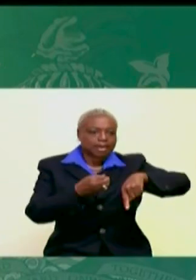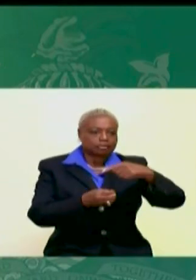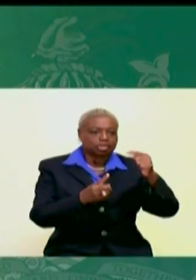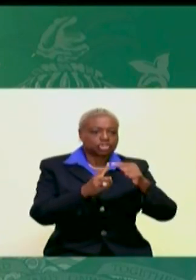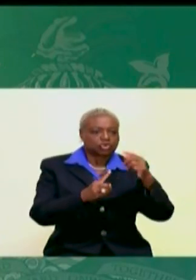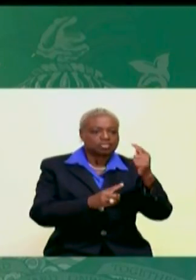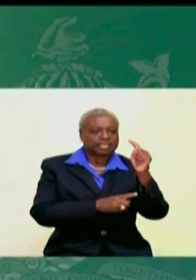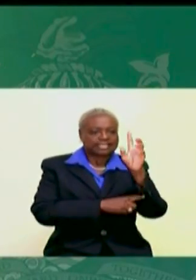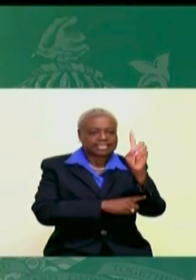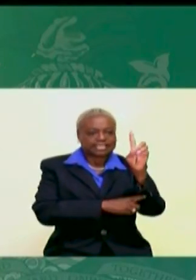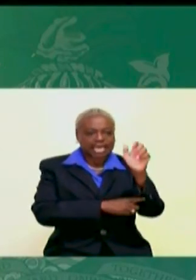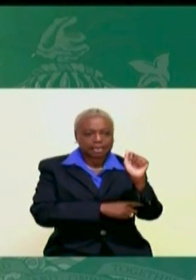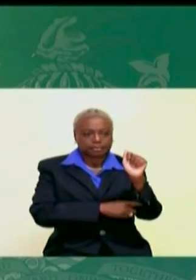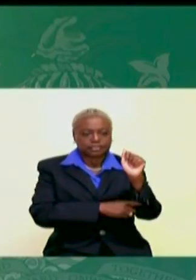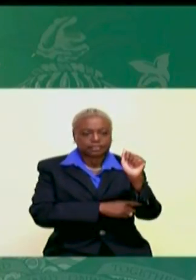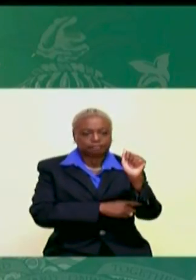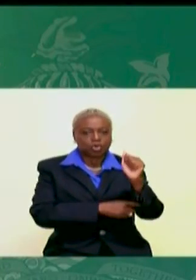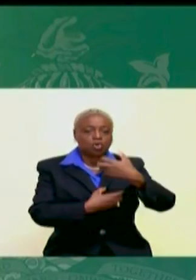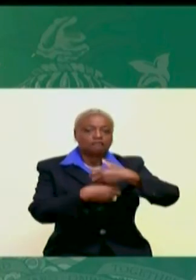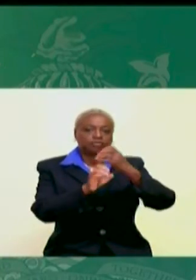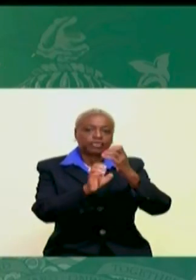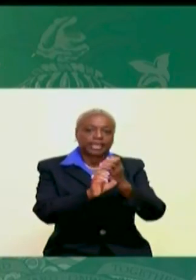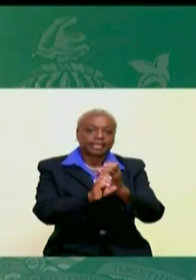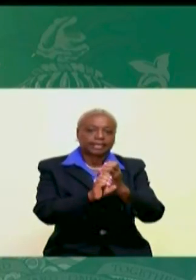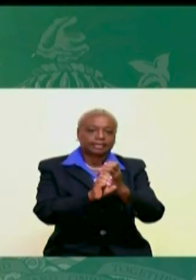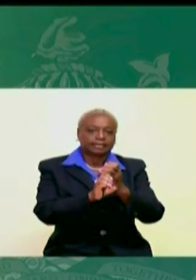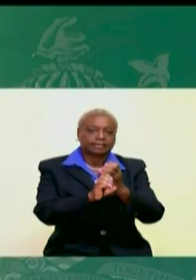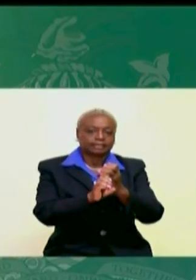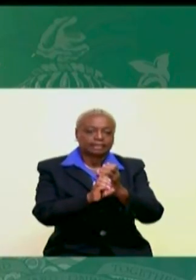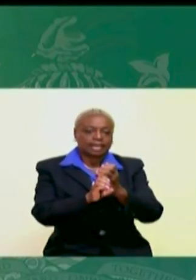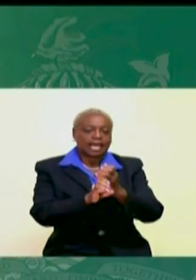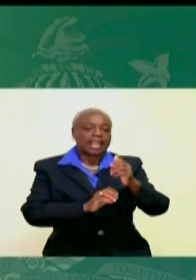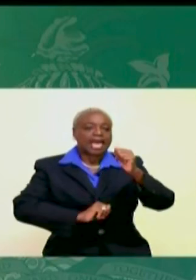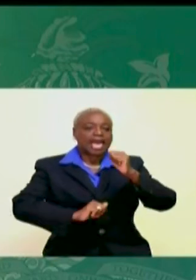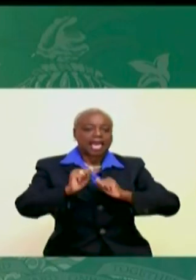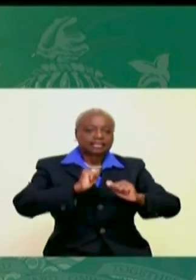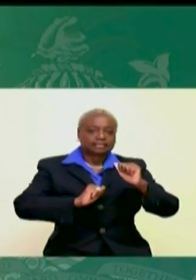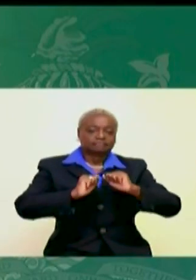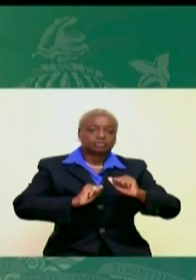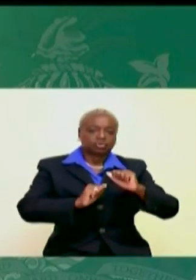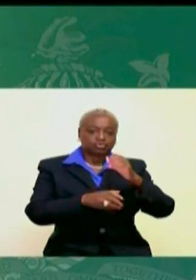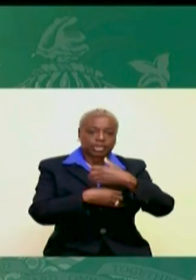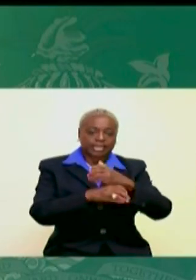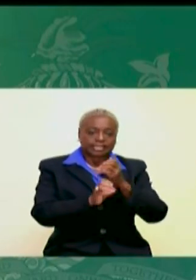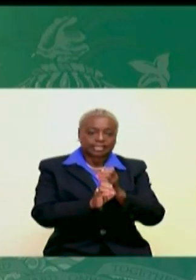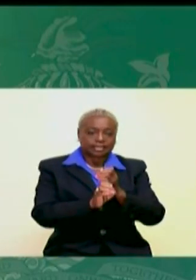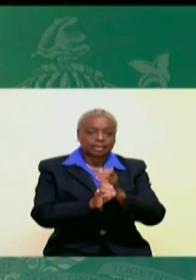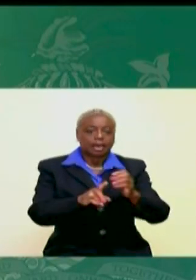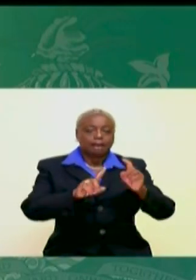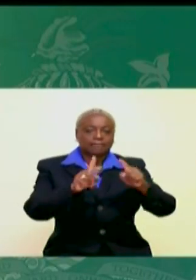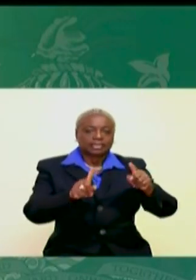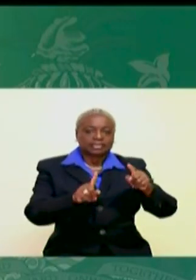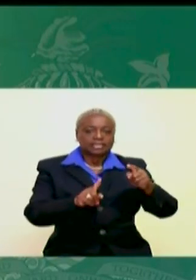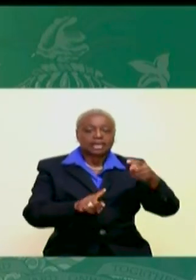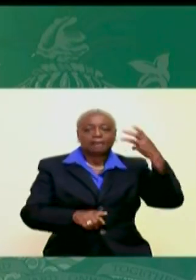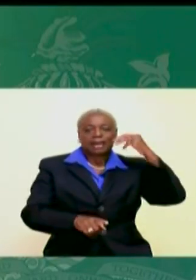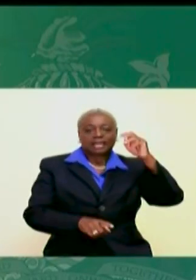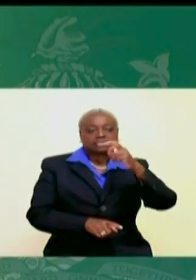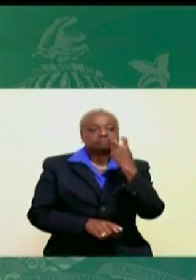disabled. We've created and caused for an app to be created, but Madam Speaker, more is